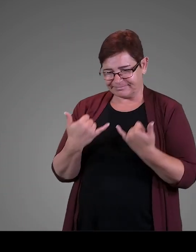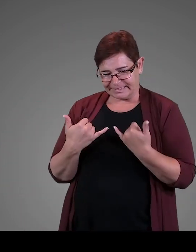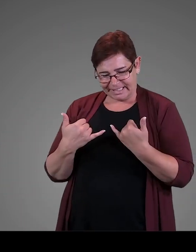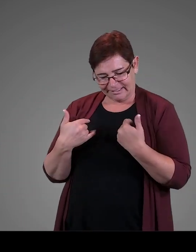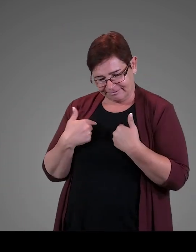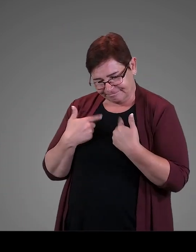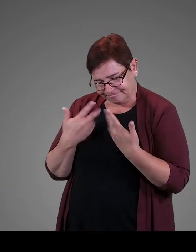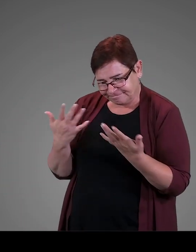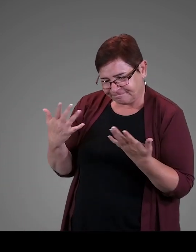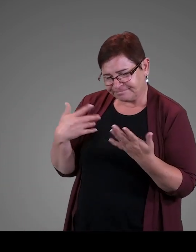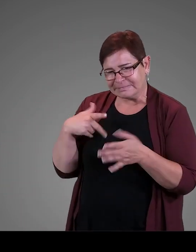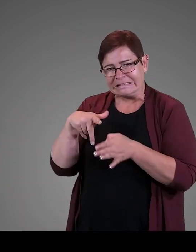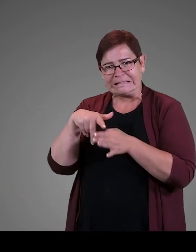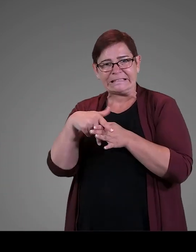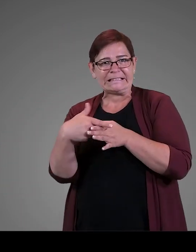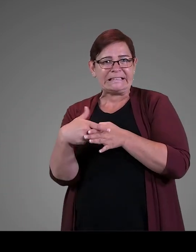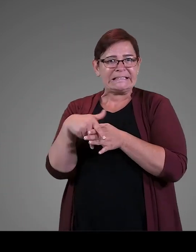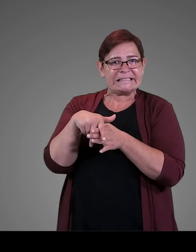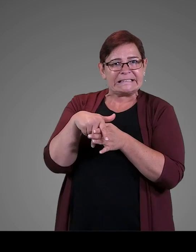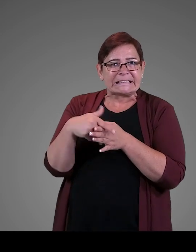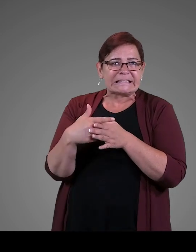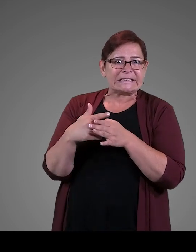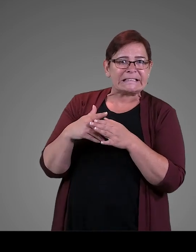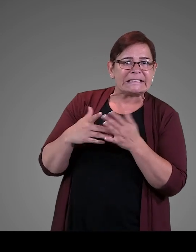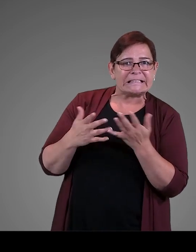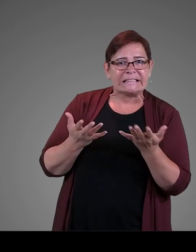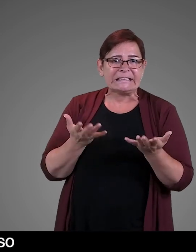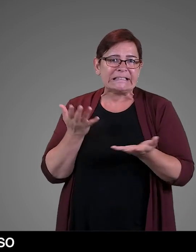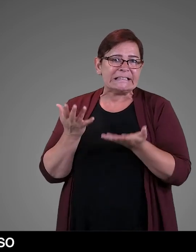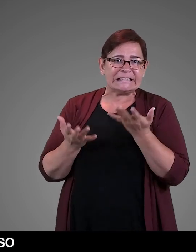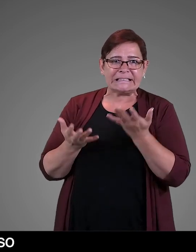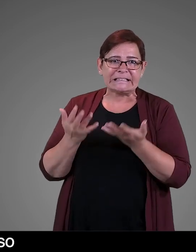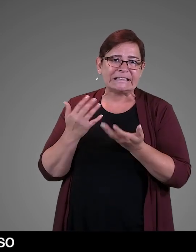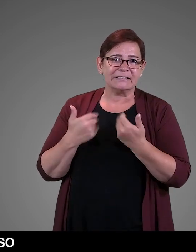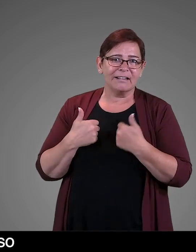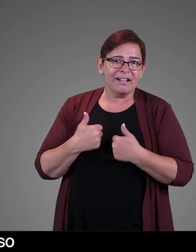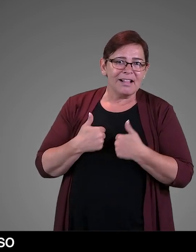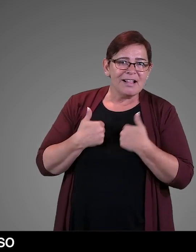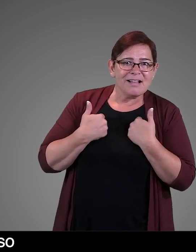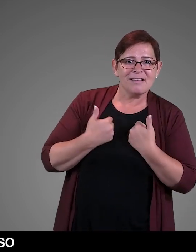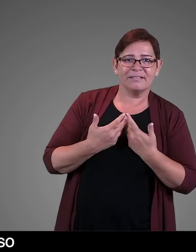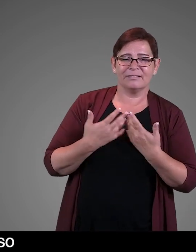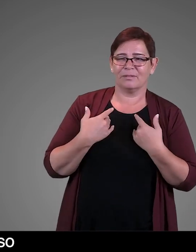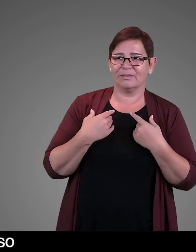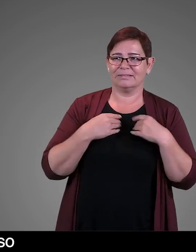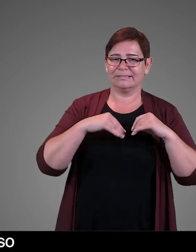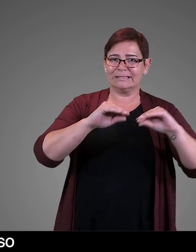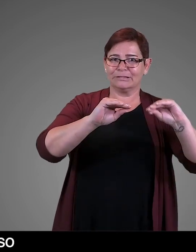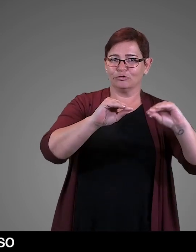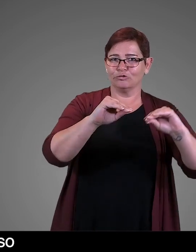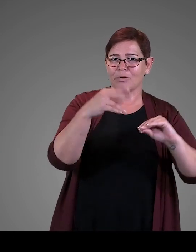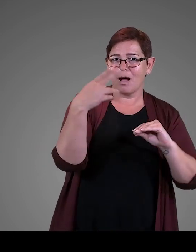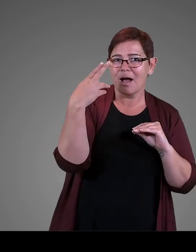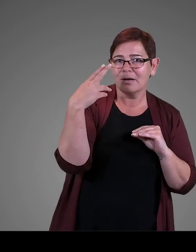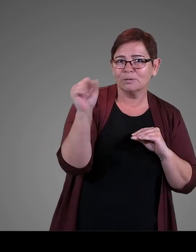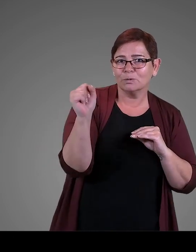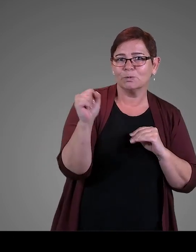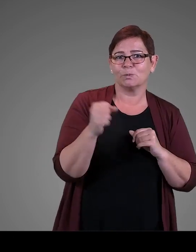I'm kind of in this balancing act in my life right now where I'm teaching high school and also doing this